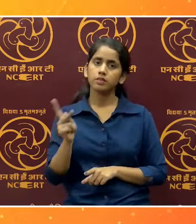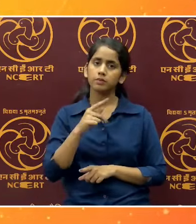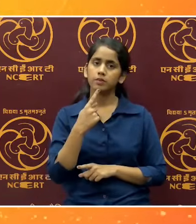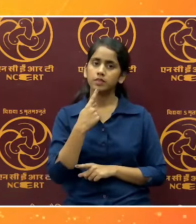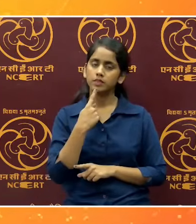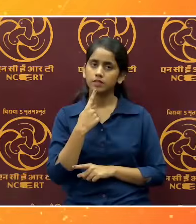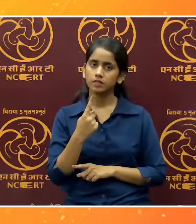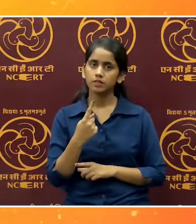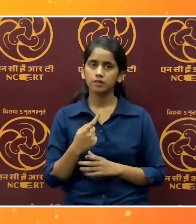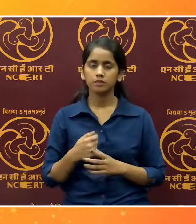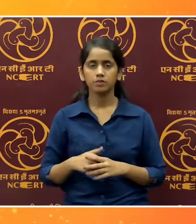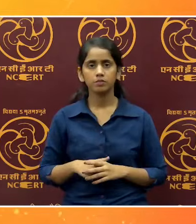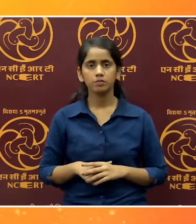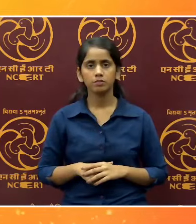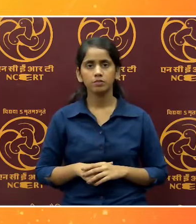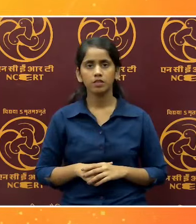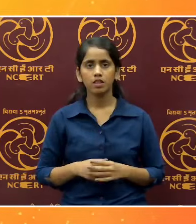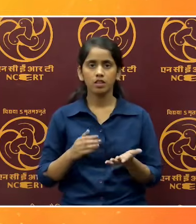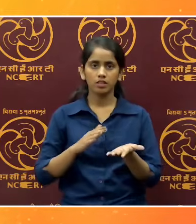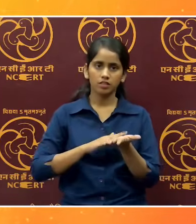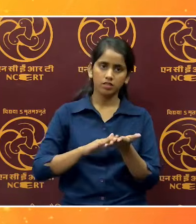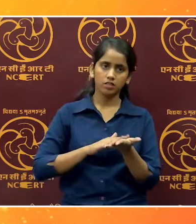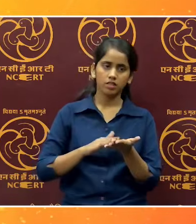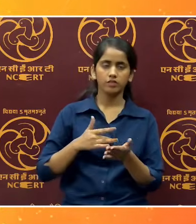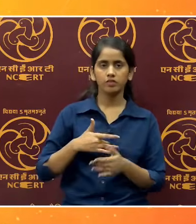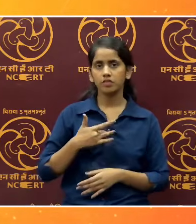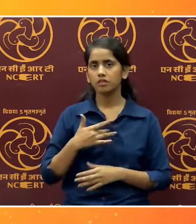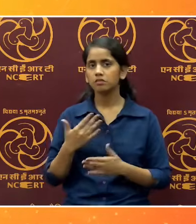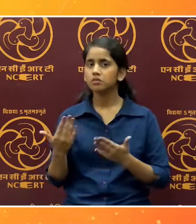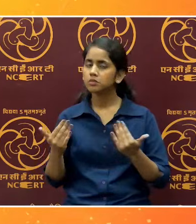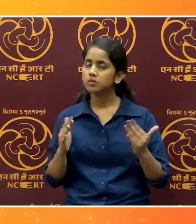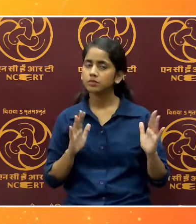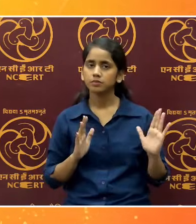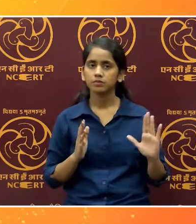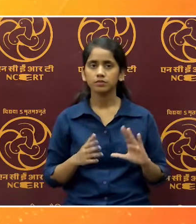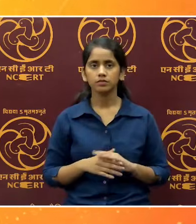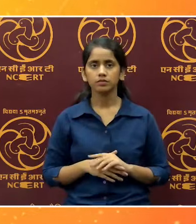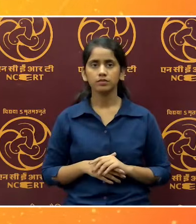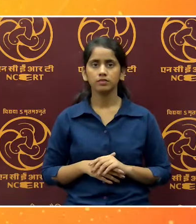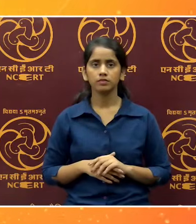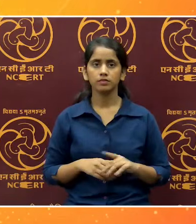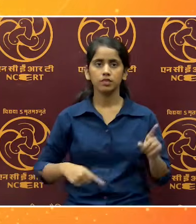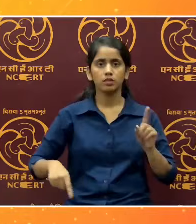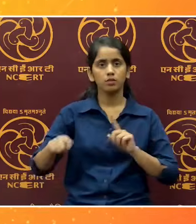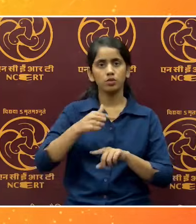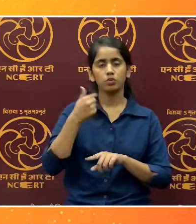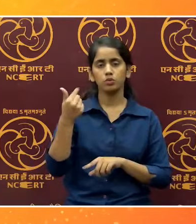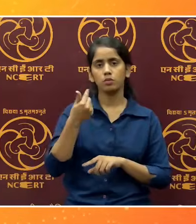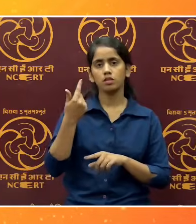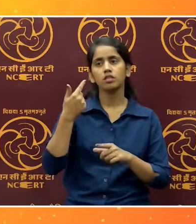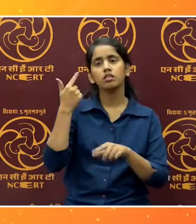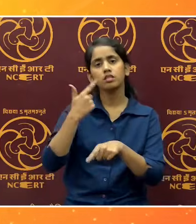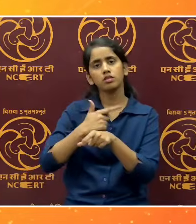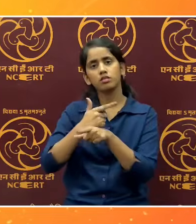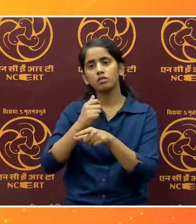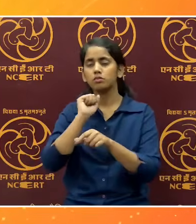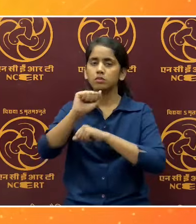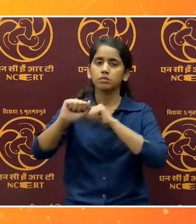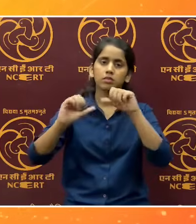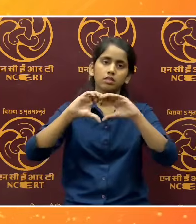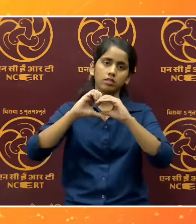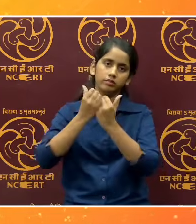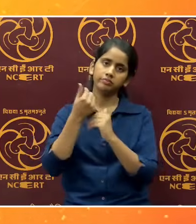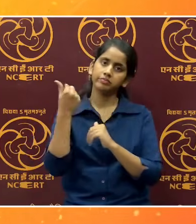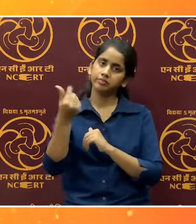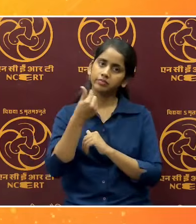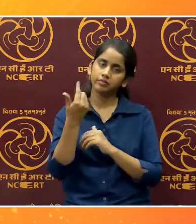You can also touch and you can feel and you can tell the key words. So, this could also be used by our teachers in our classroom. The